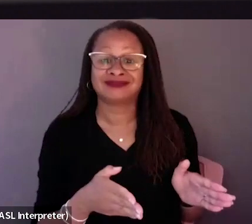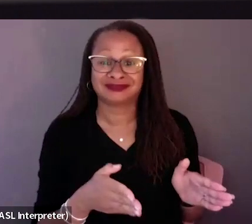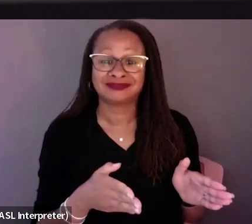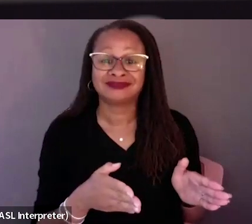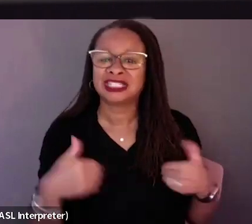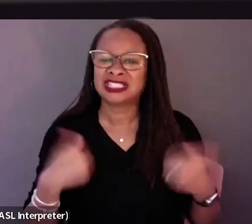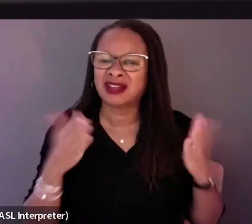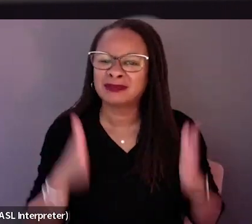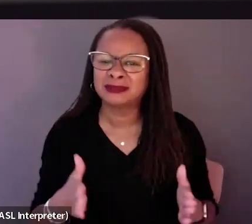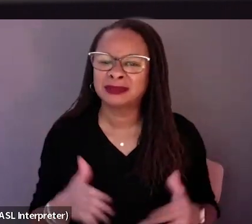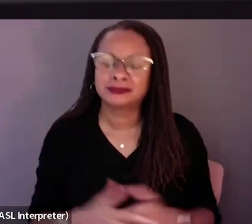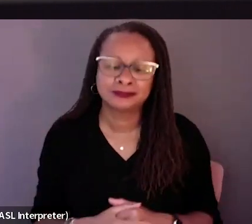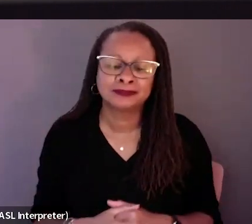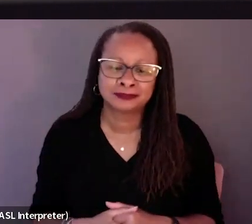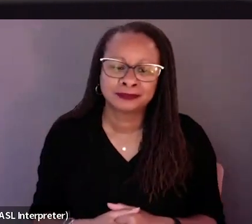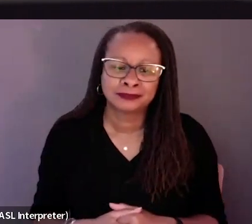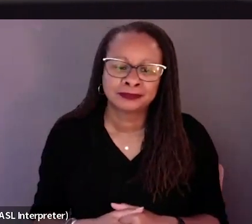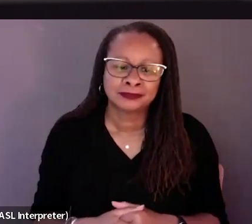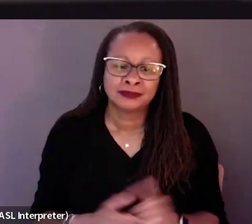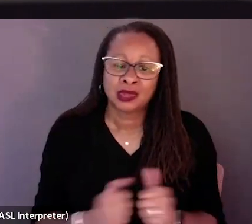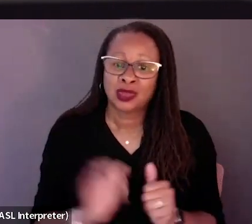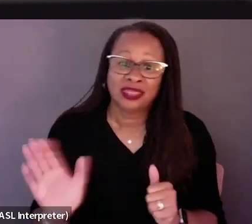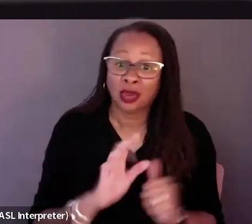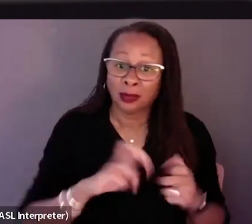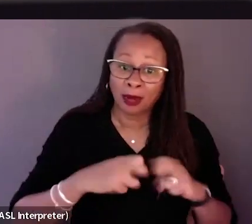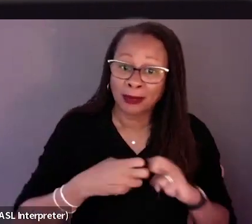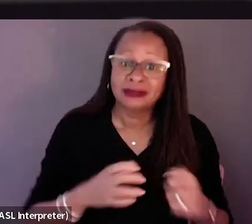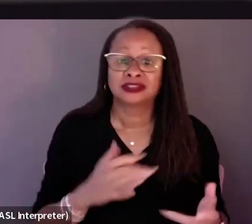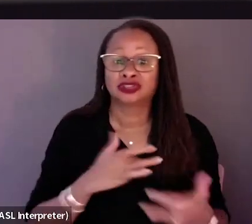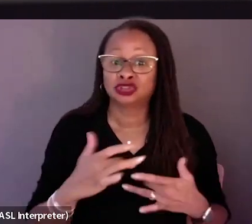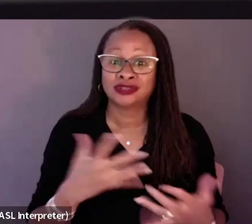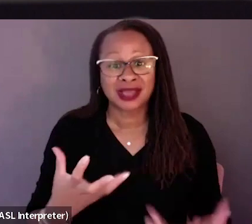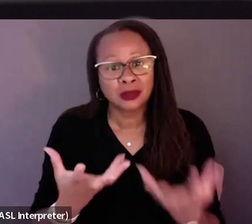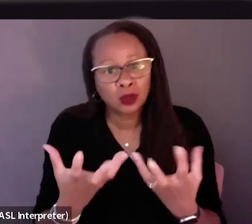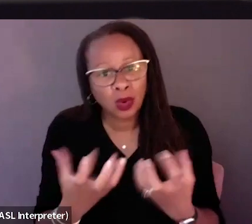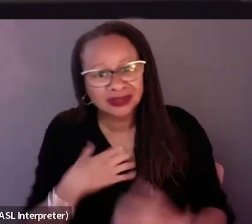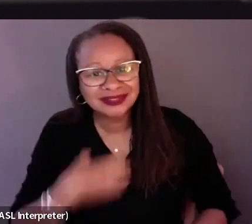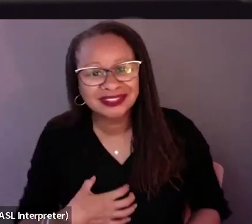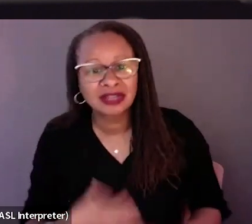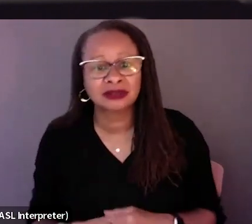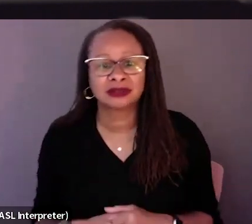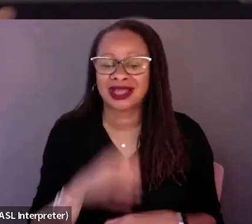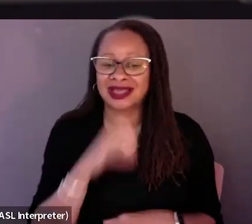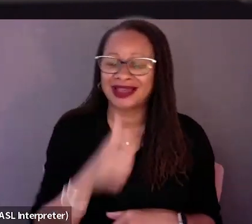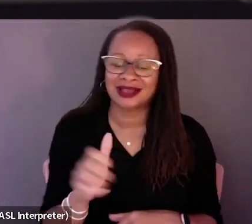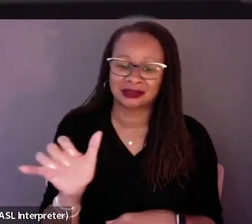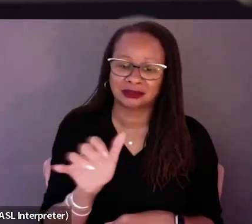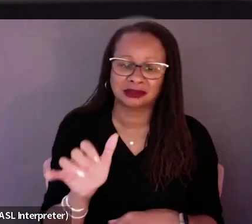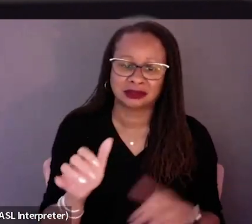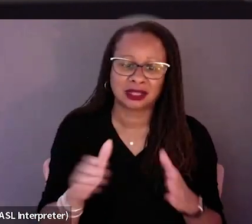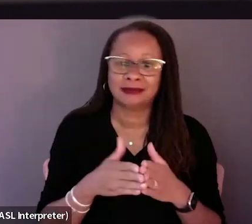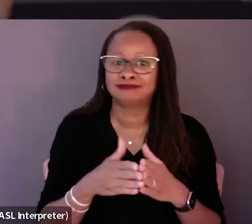young people, with their problems and desires, and not about like this big